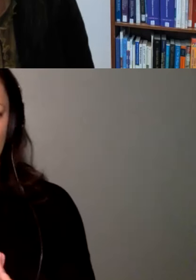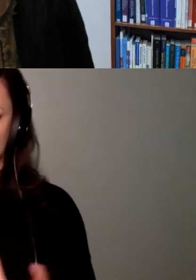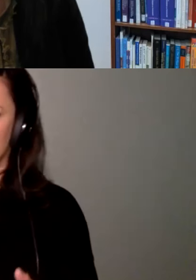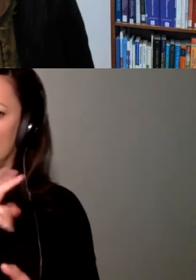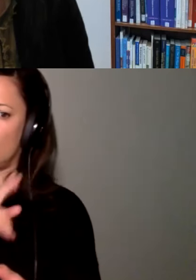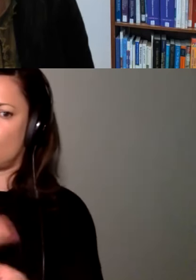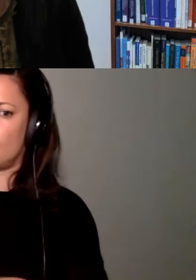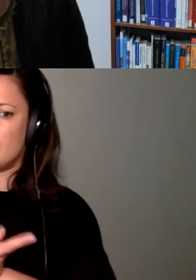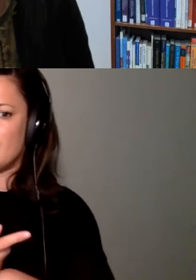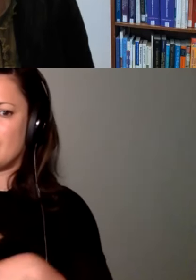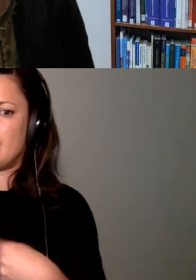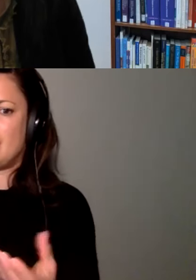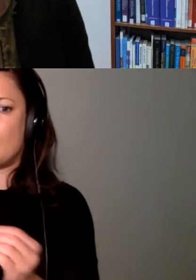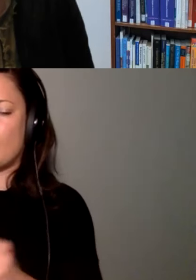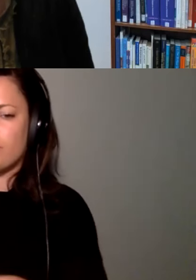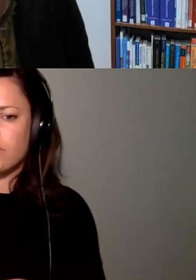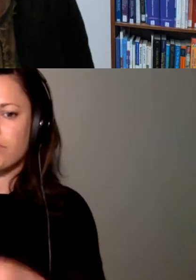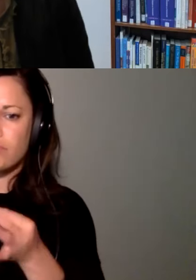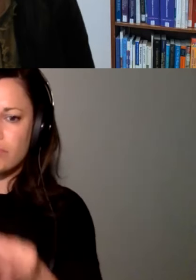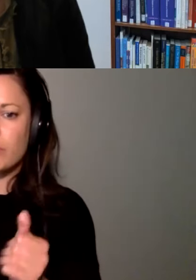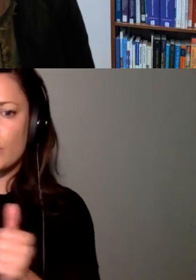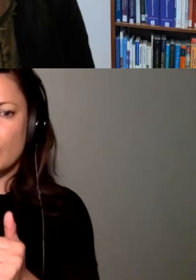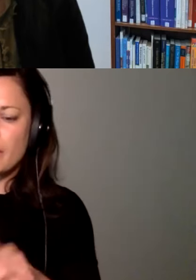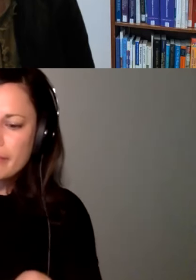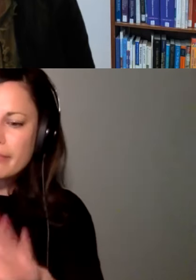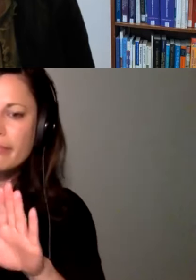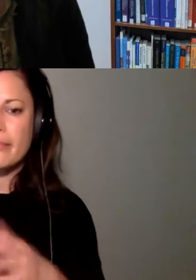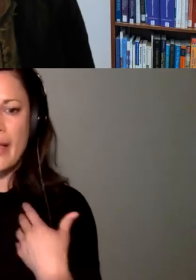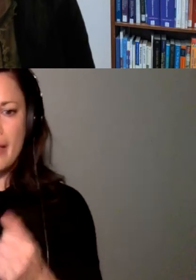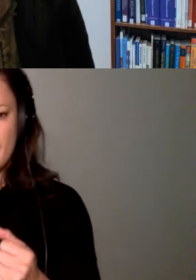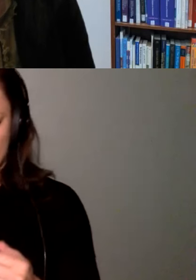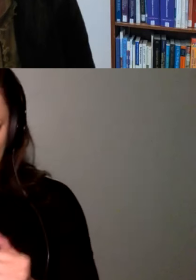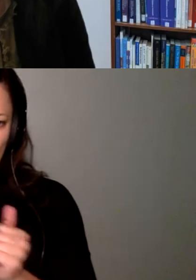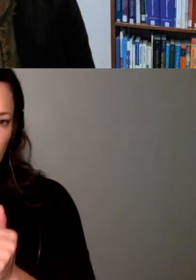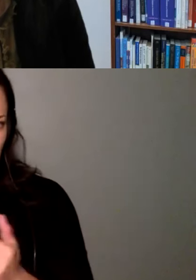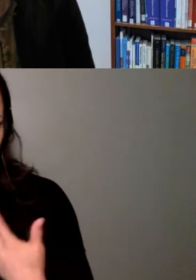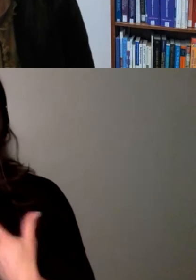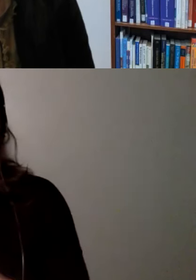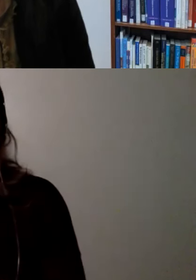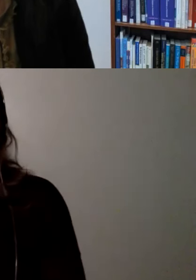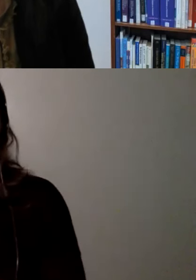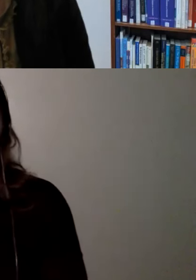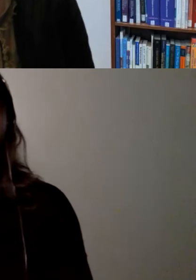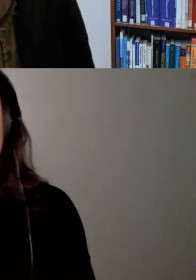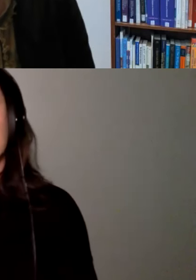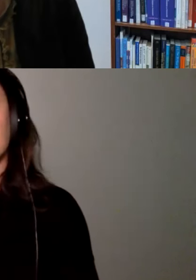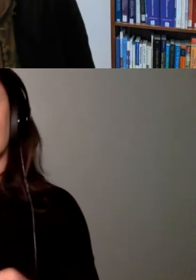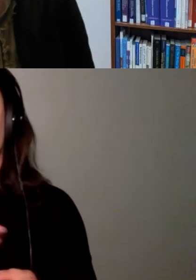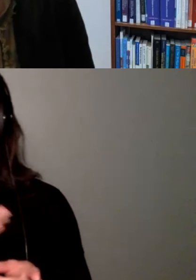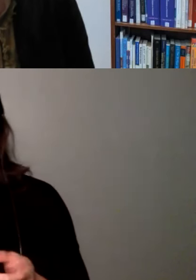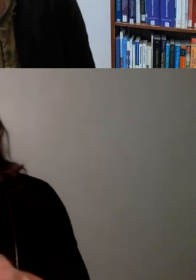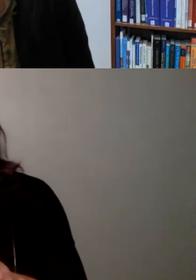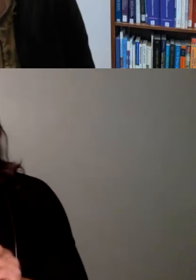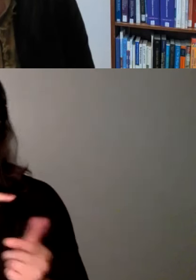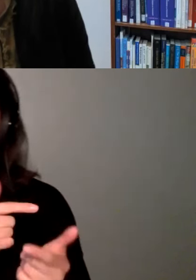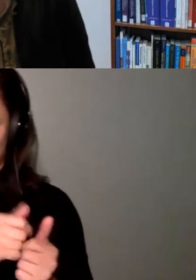up with learning and neurodevelopmental disorders. Before I turn it over to her, Zari Amir-Rossini, our Disability Program Manager at Mass General,